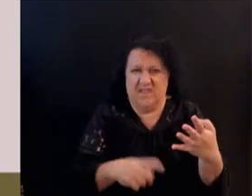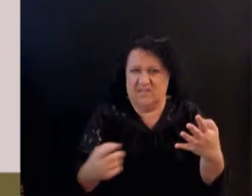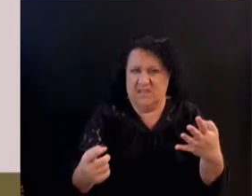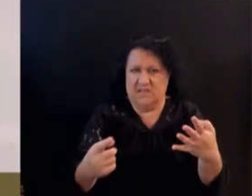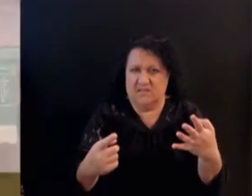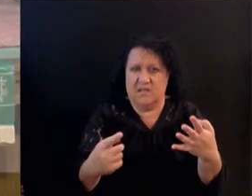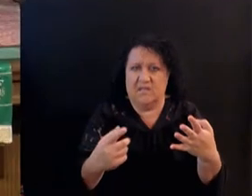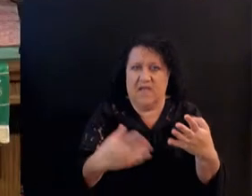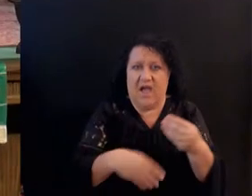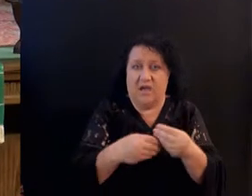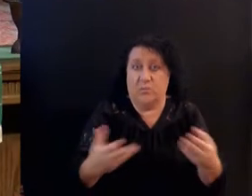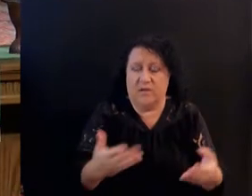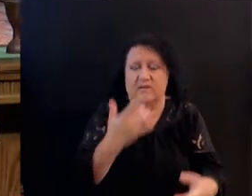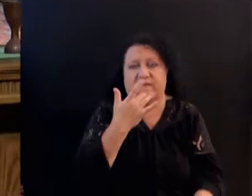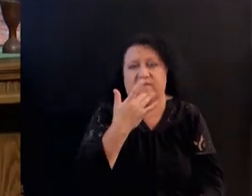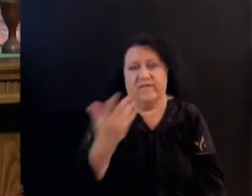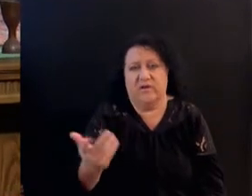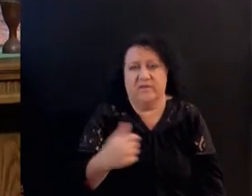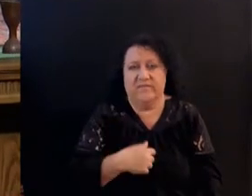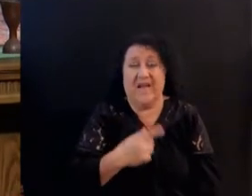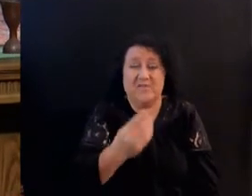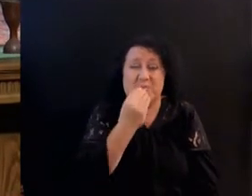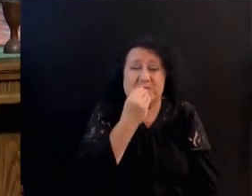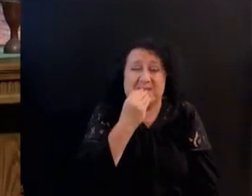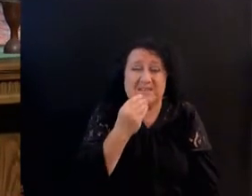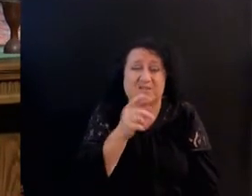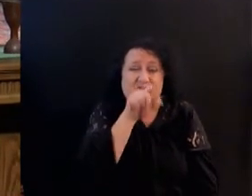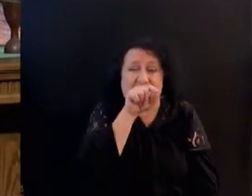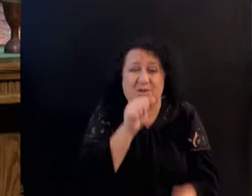chicken that's not seasoned?